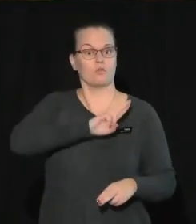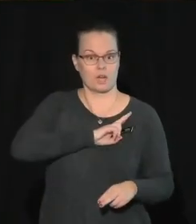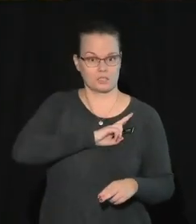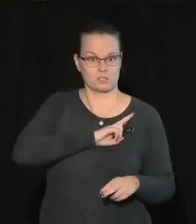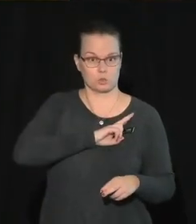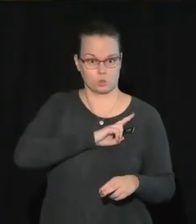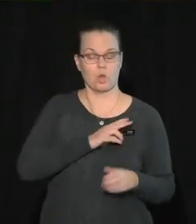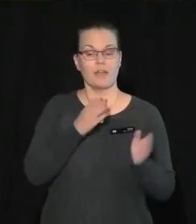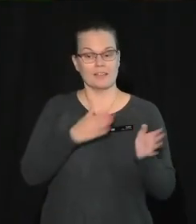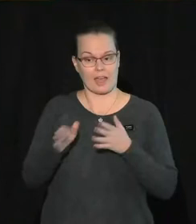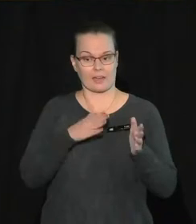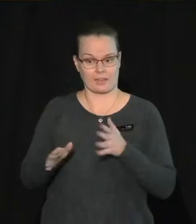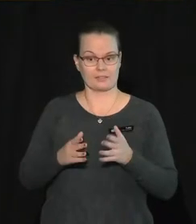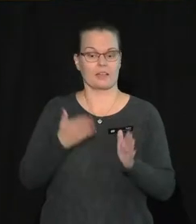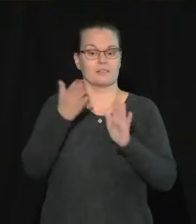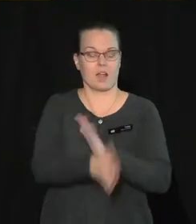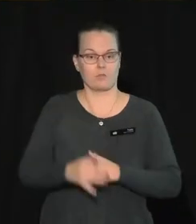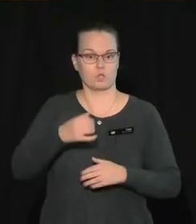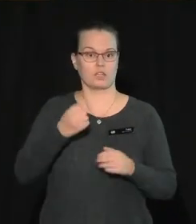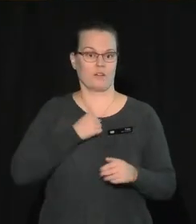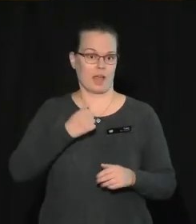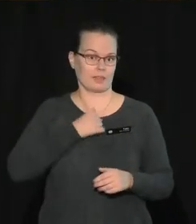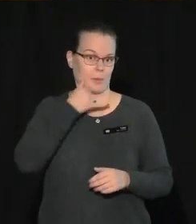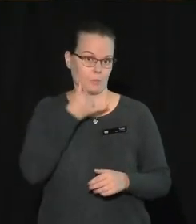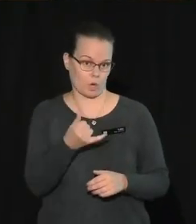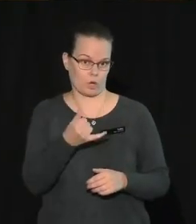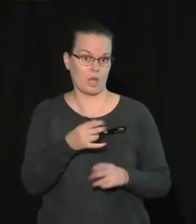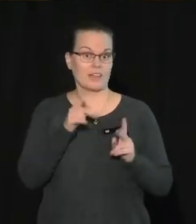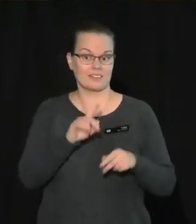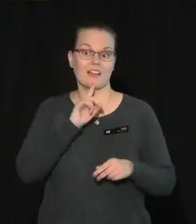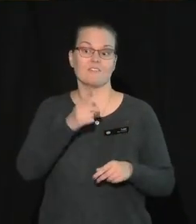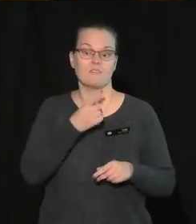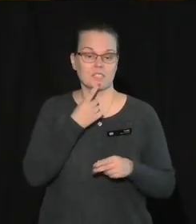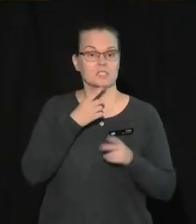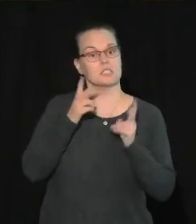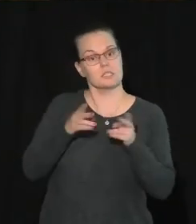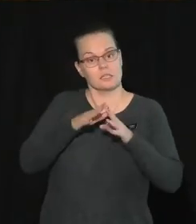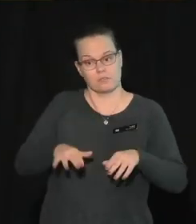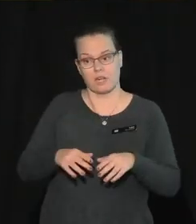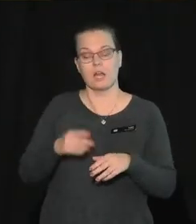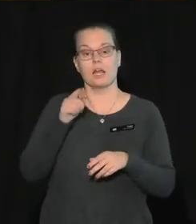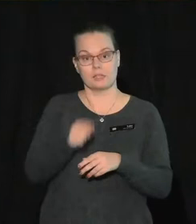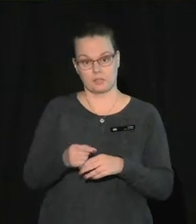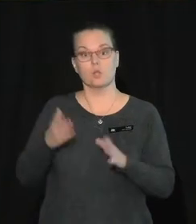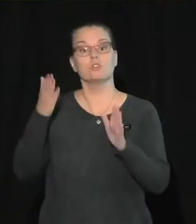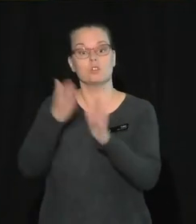for answering the number 112, will do it also in accessible